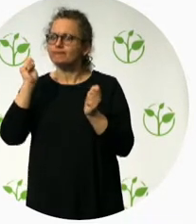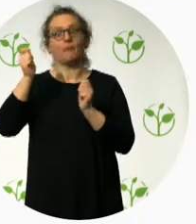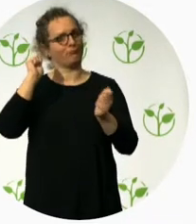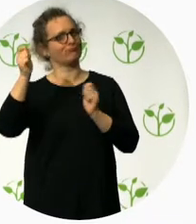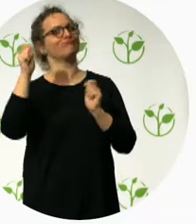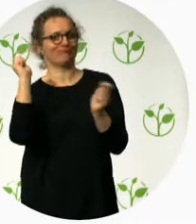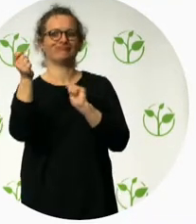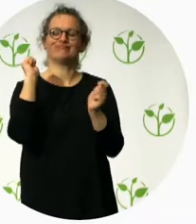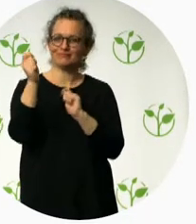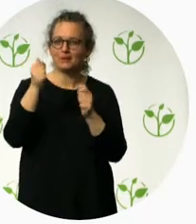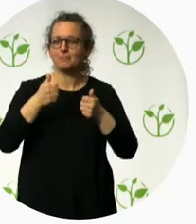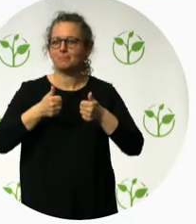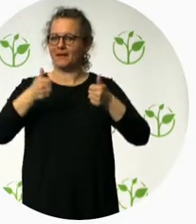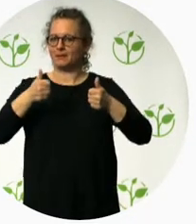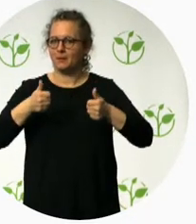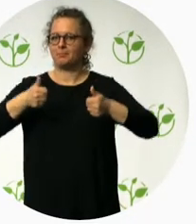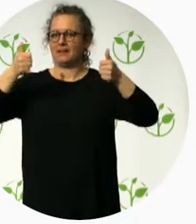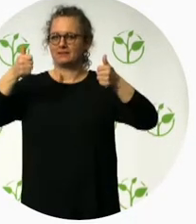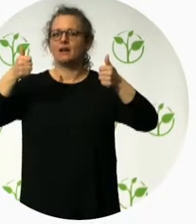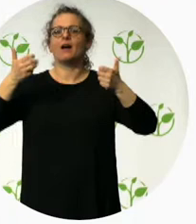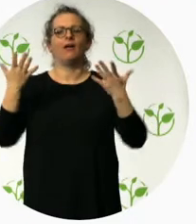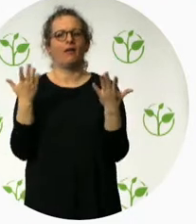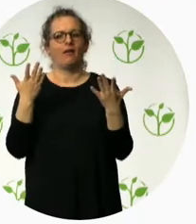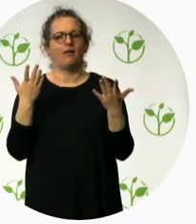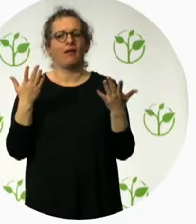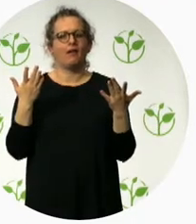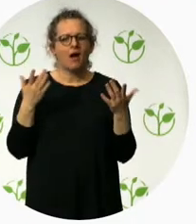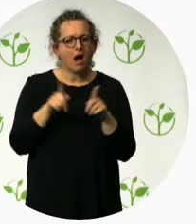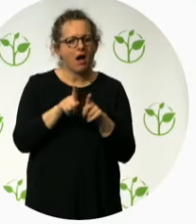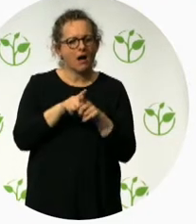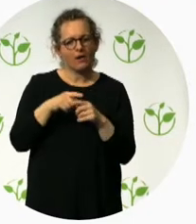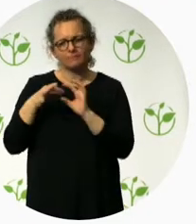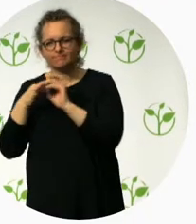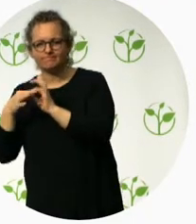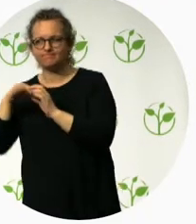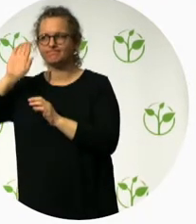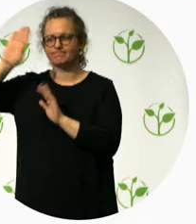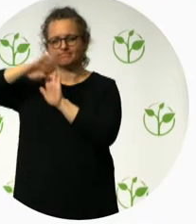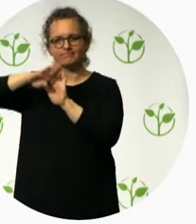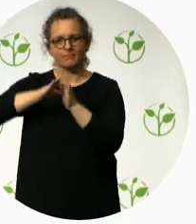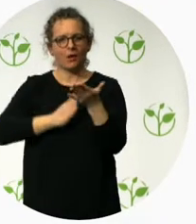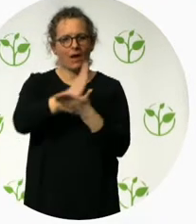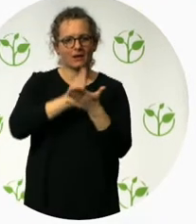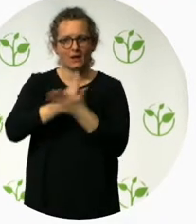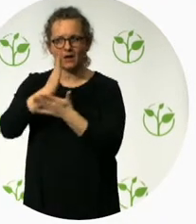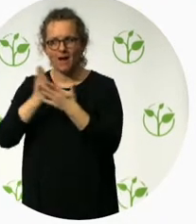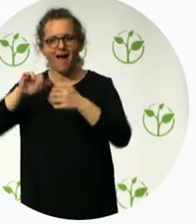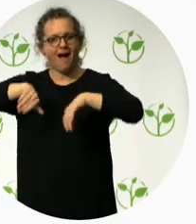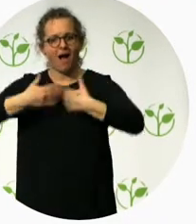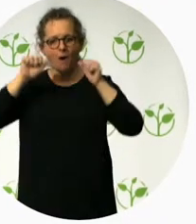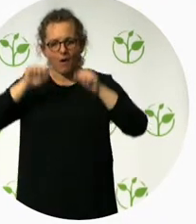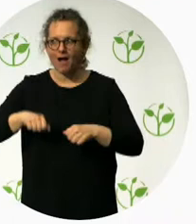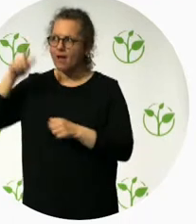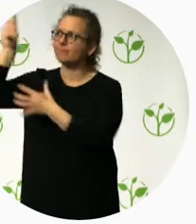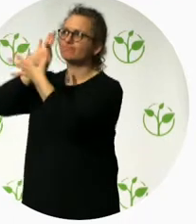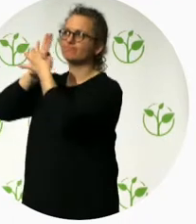unit for planning and coordination of the project, an accessible built environment in the main areas. Most of the public buildings